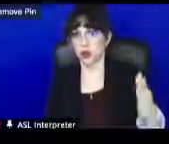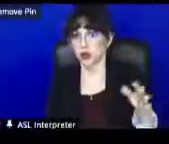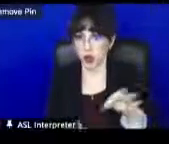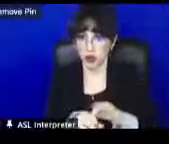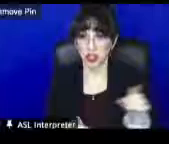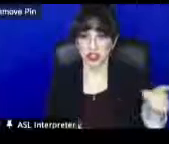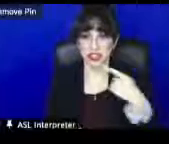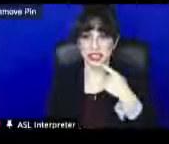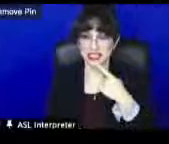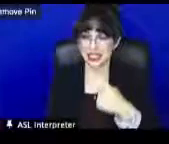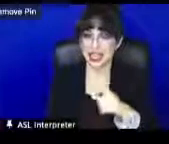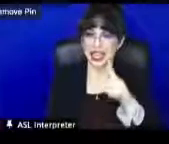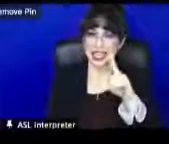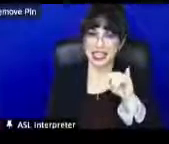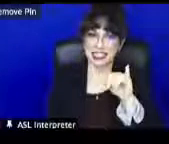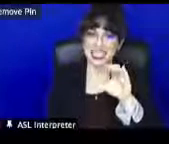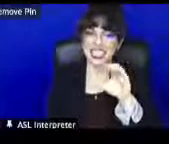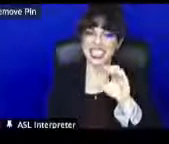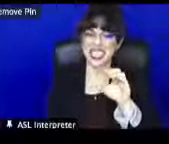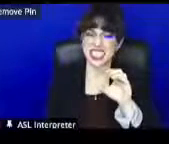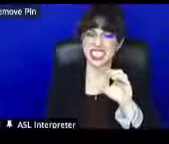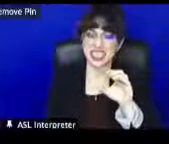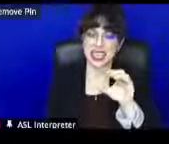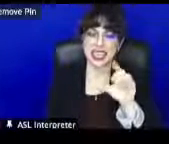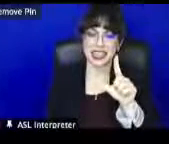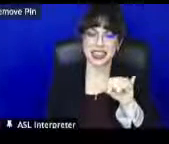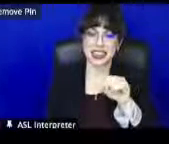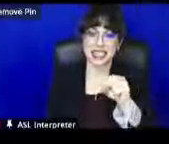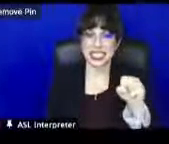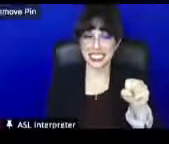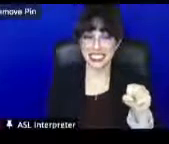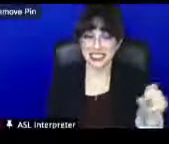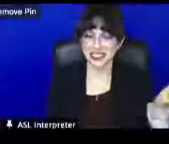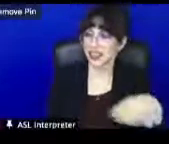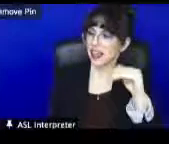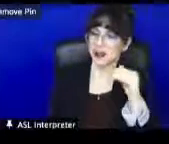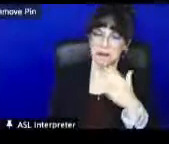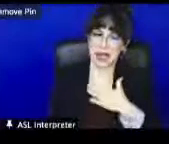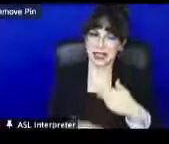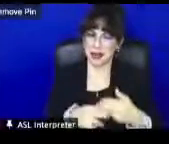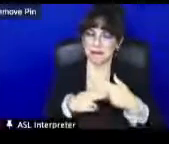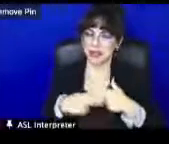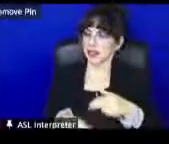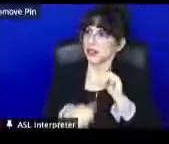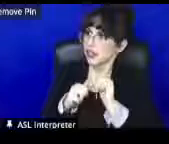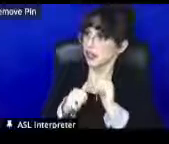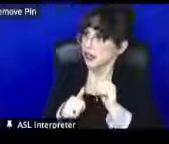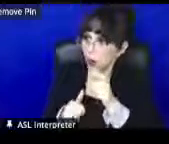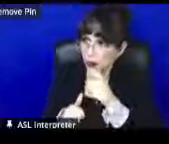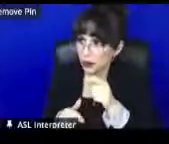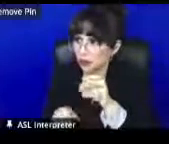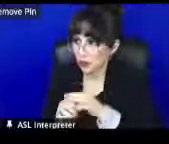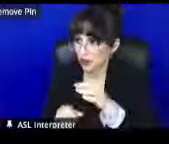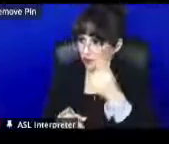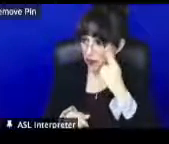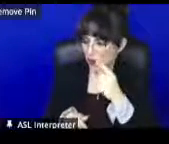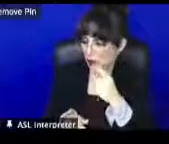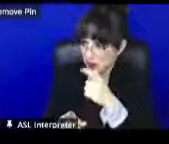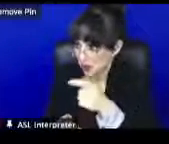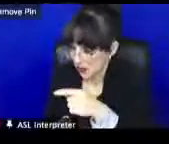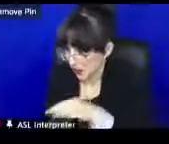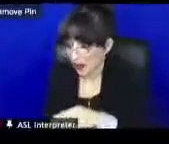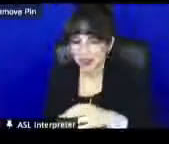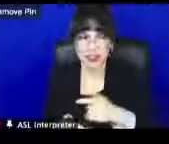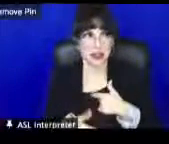which is me, her nickname for me. What does this mean? How are you voting? So like, I almost had 2 votes for